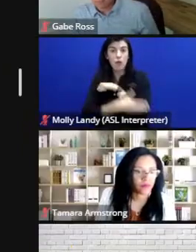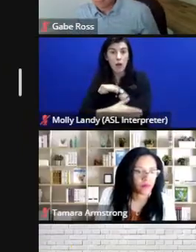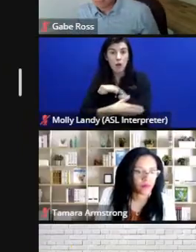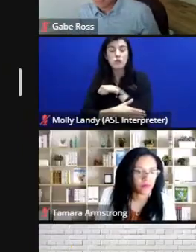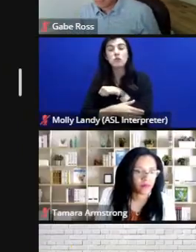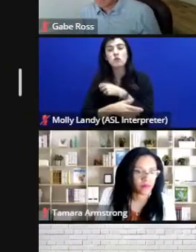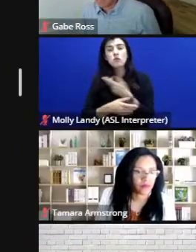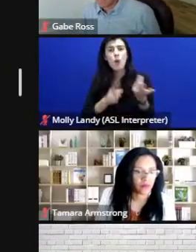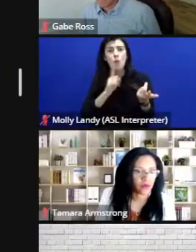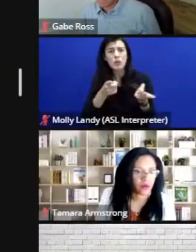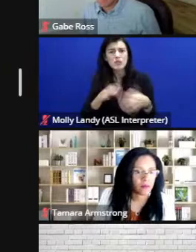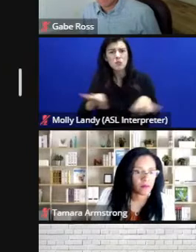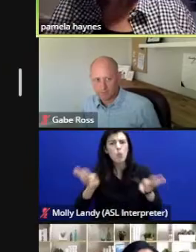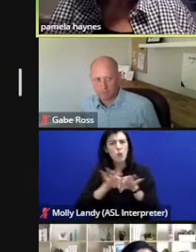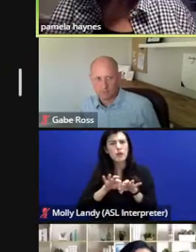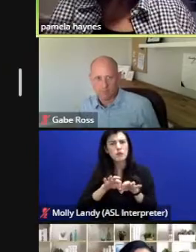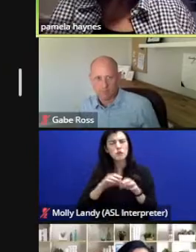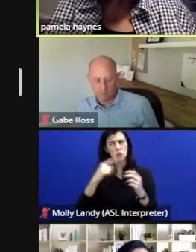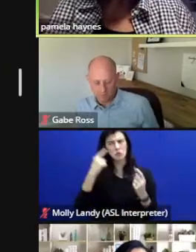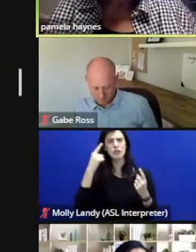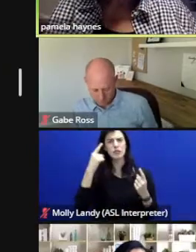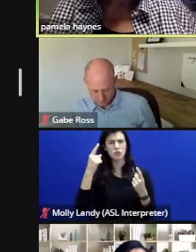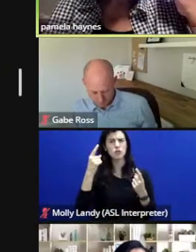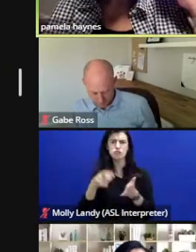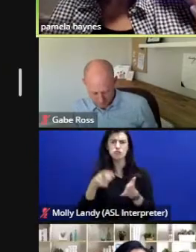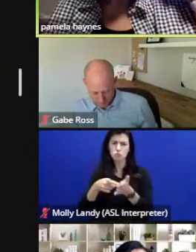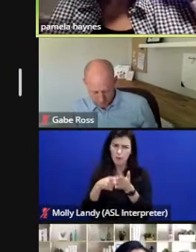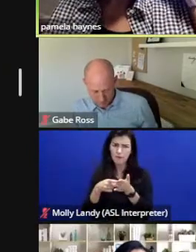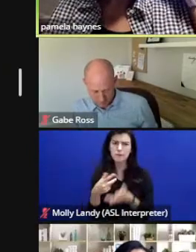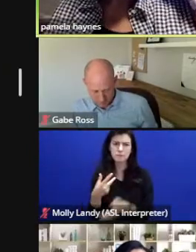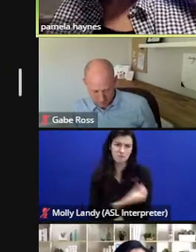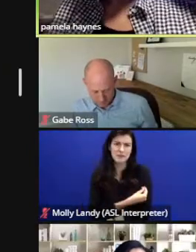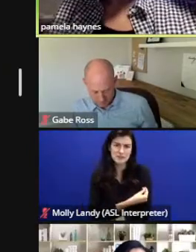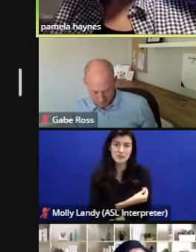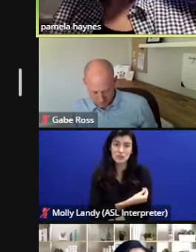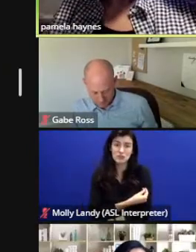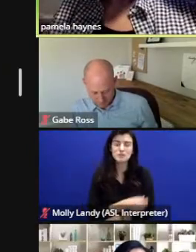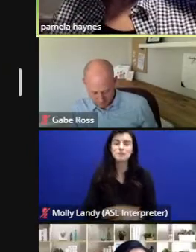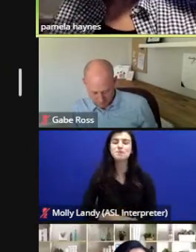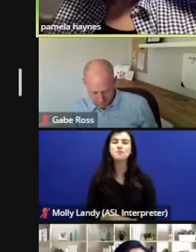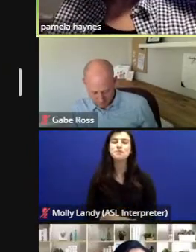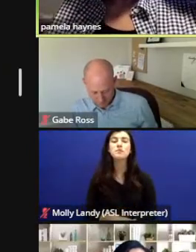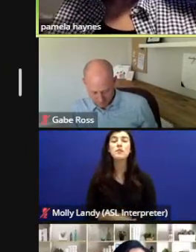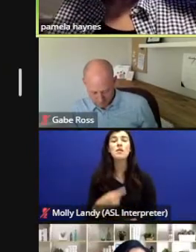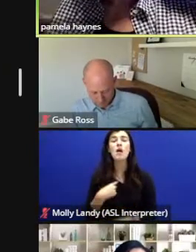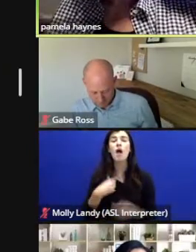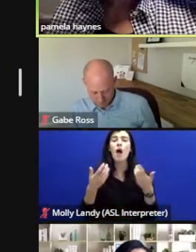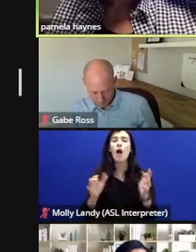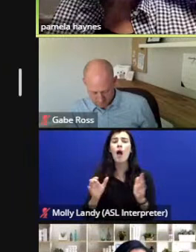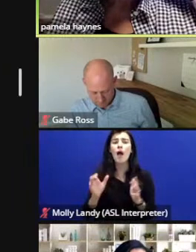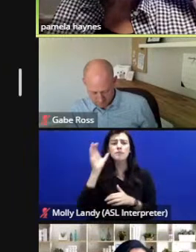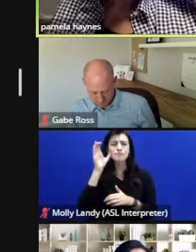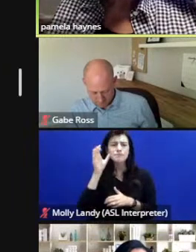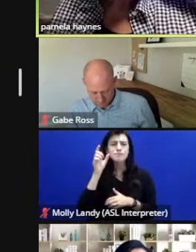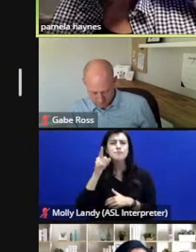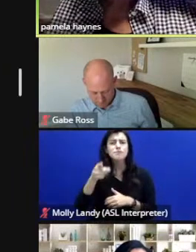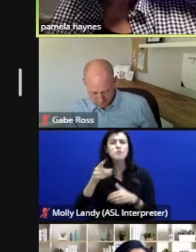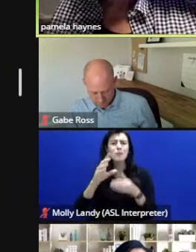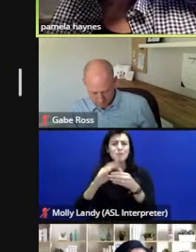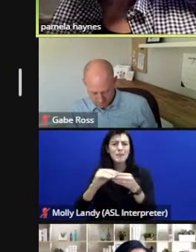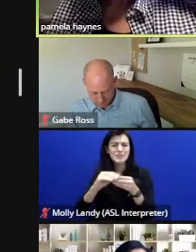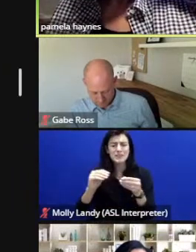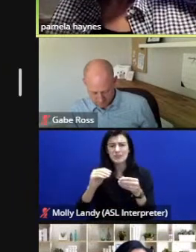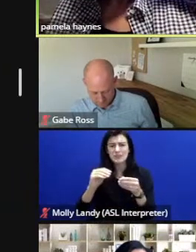considering a requirement for vaccination. I had heard that you had mentioned some rates. I had heard that